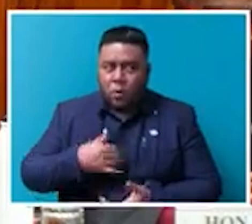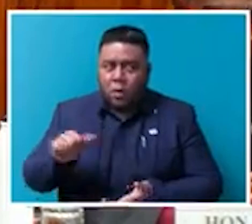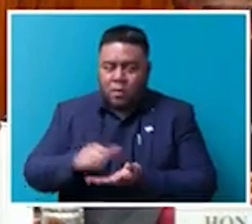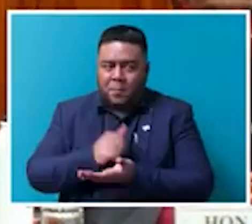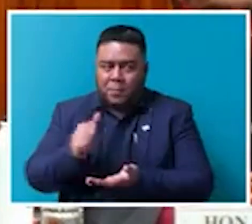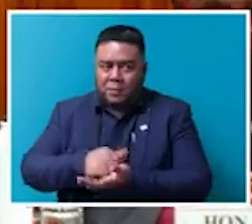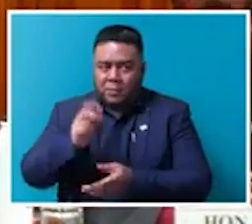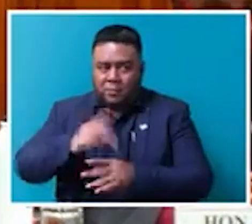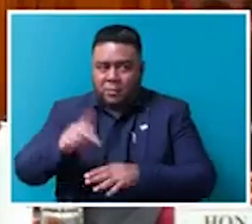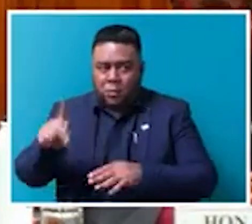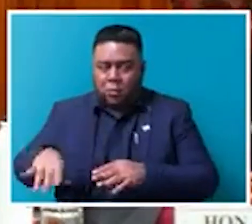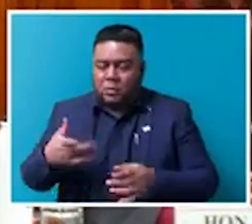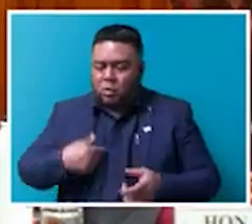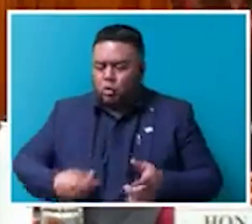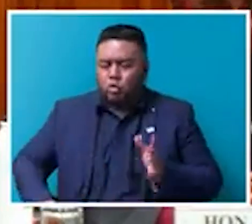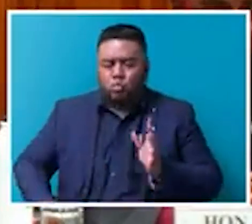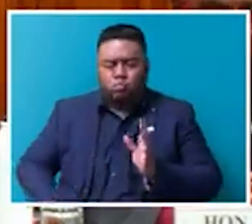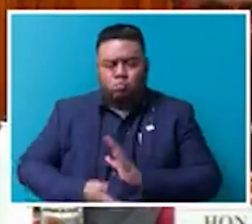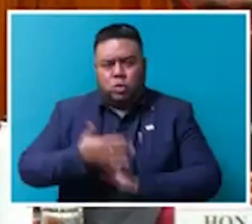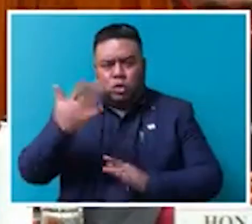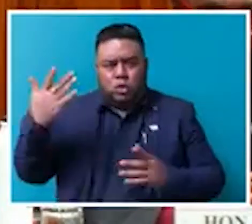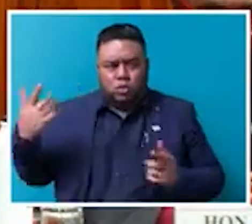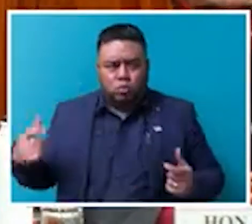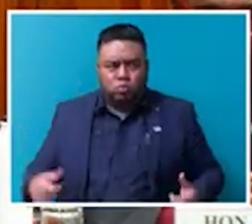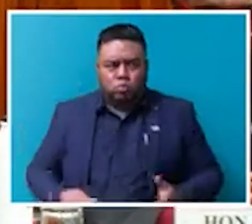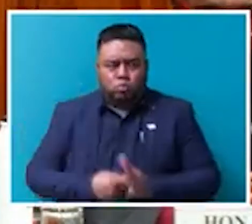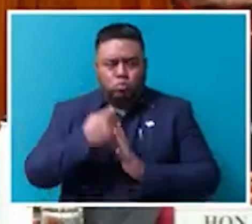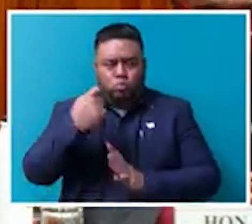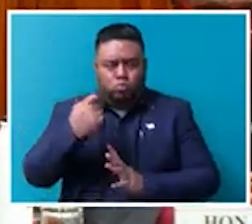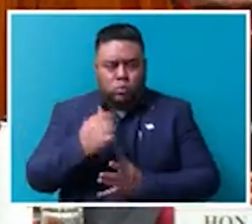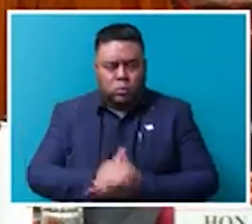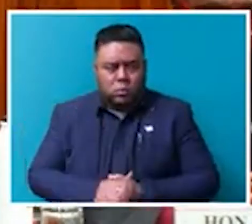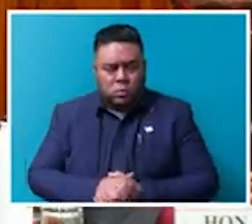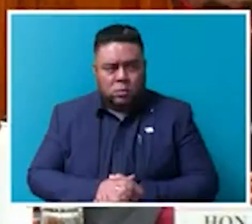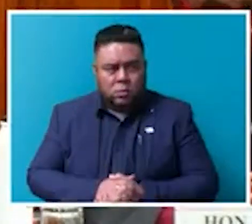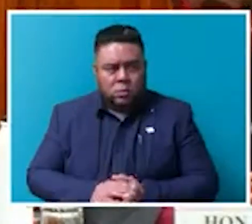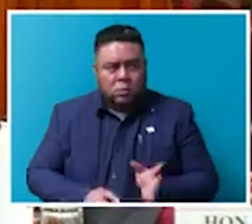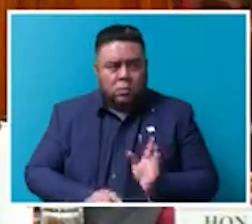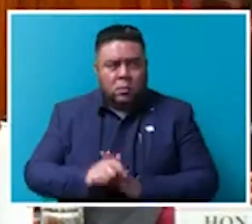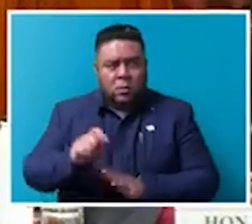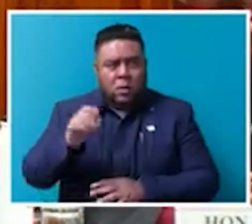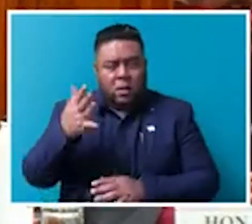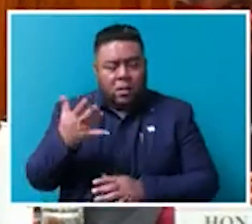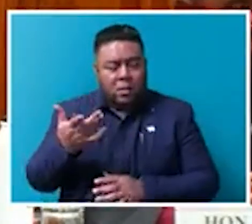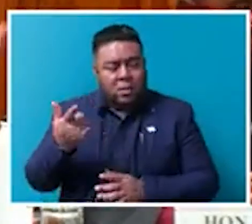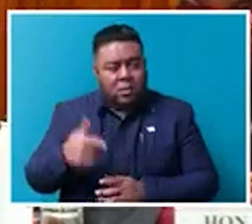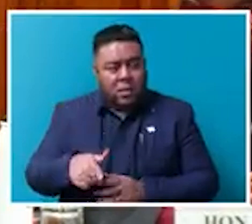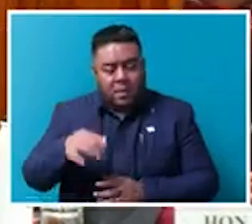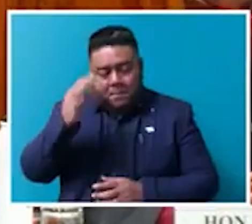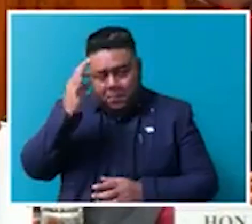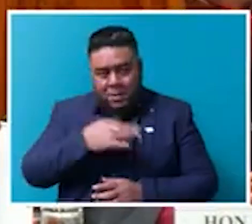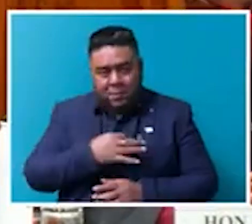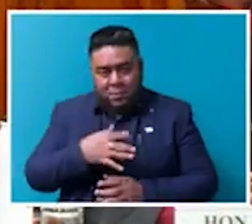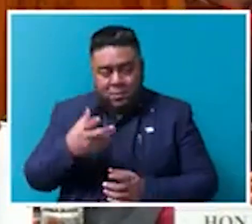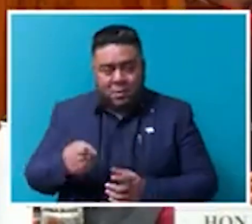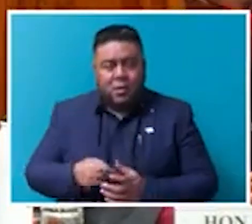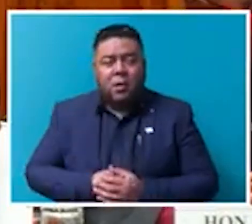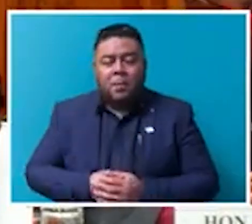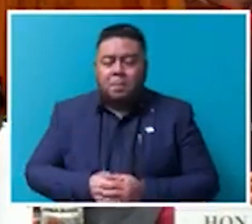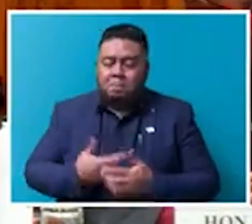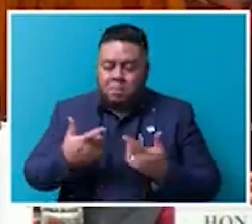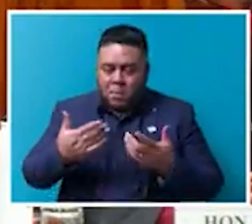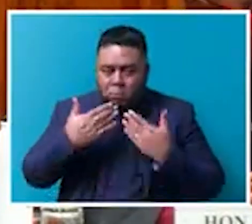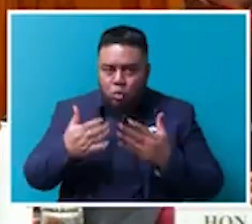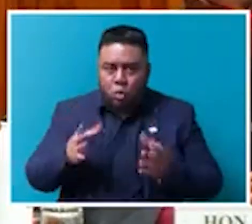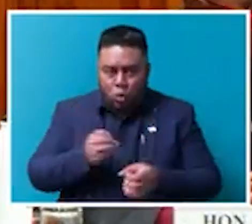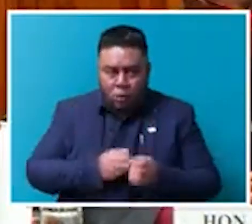was a huge frustration which was laid upon to the immigration staffs, and I believe that did reach to your office as well. But I